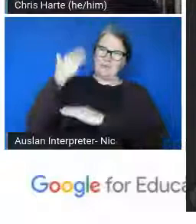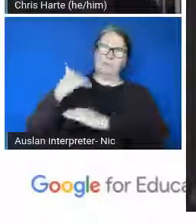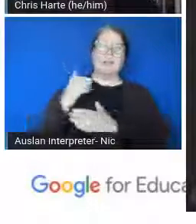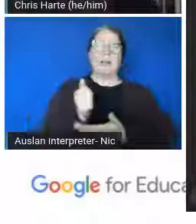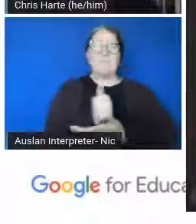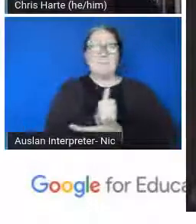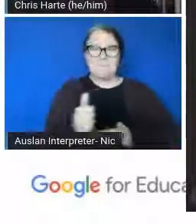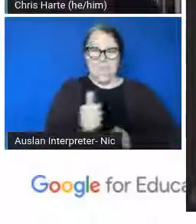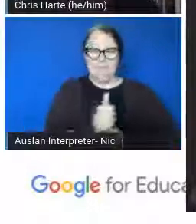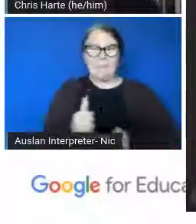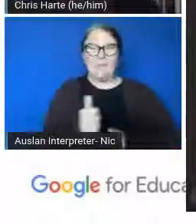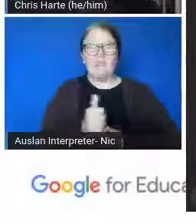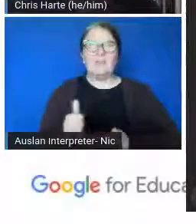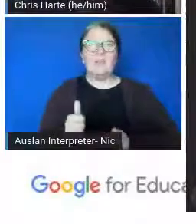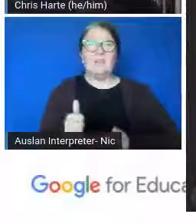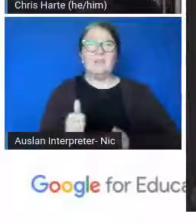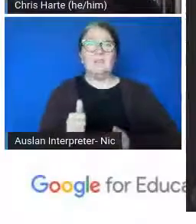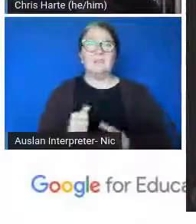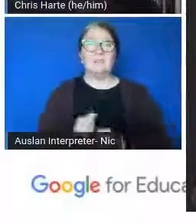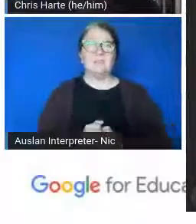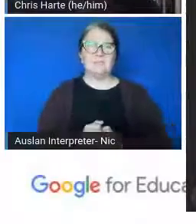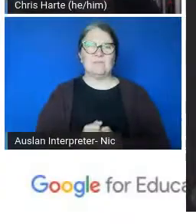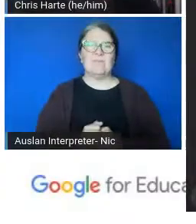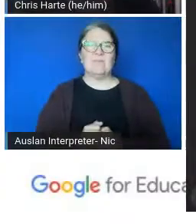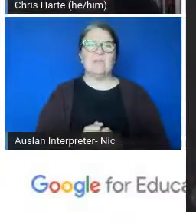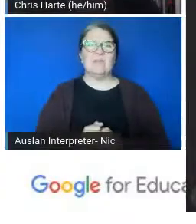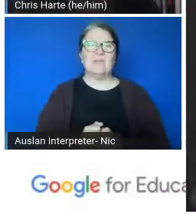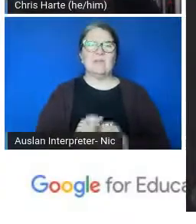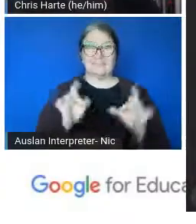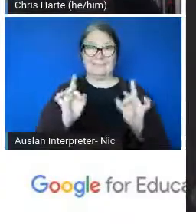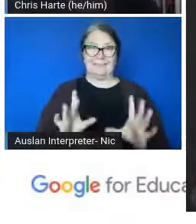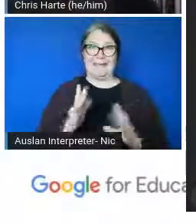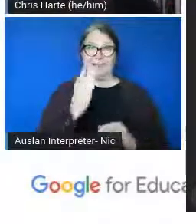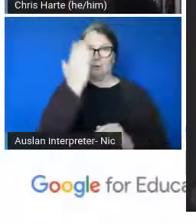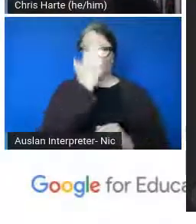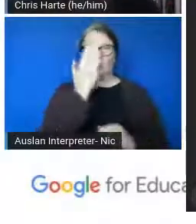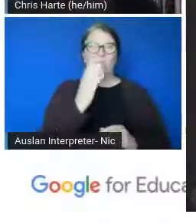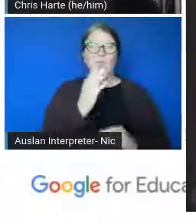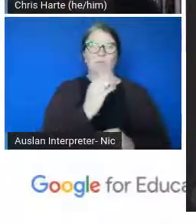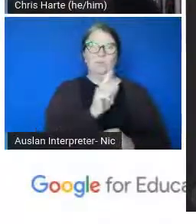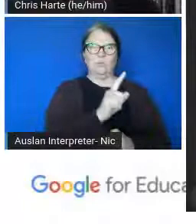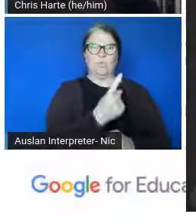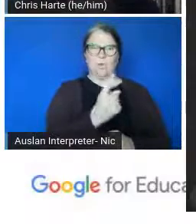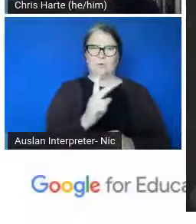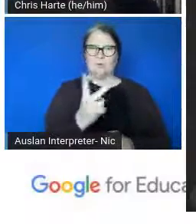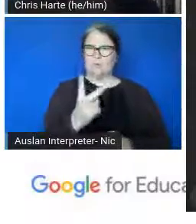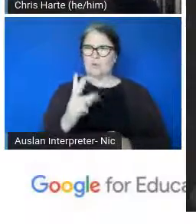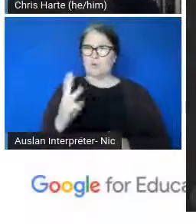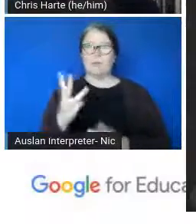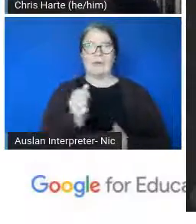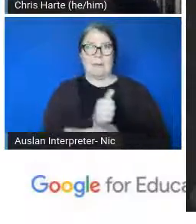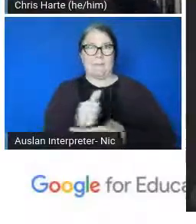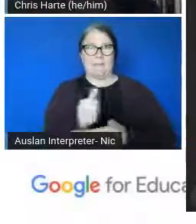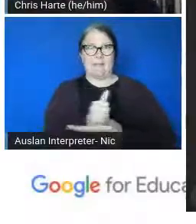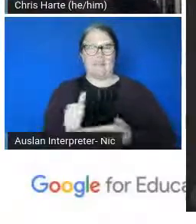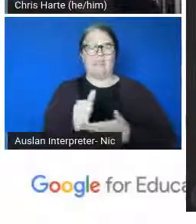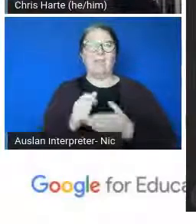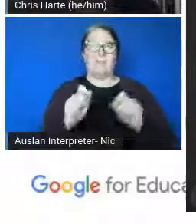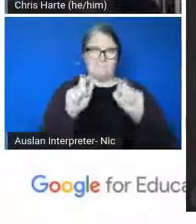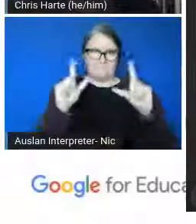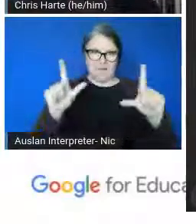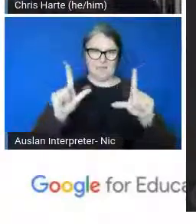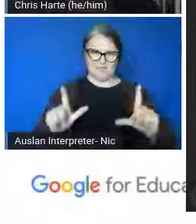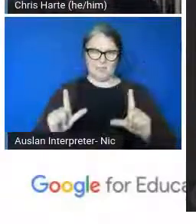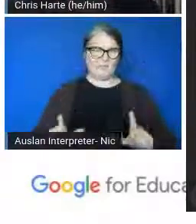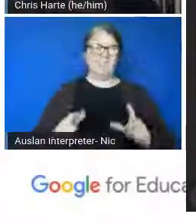maths. Now, as you start to scroll through 1, 2, 3, maths pages and media arts, etc., etc. So they keep going.